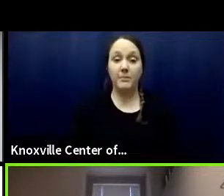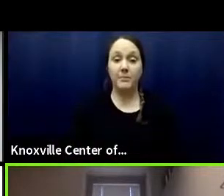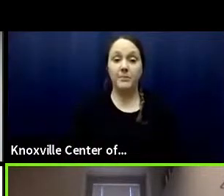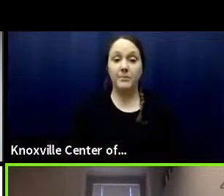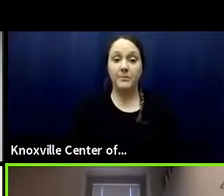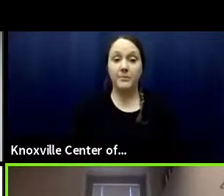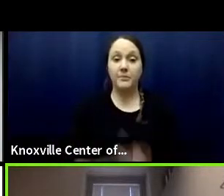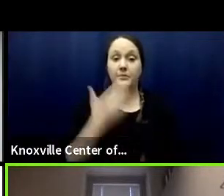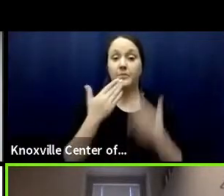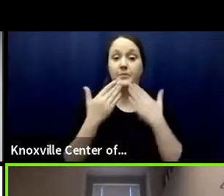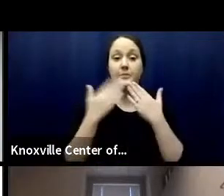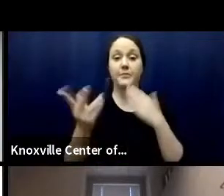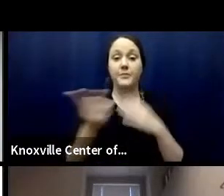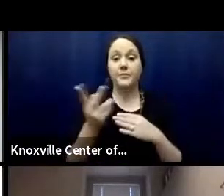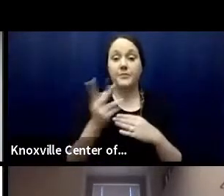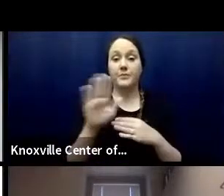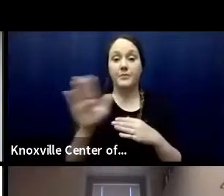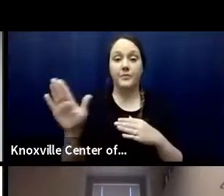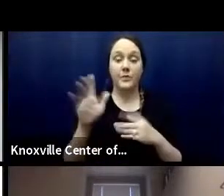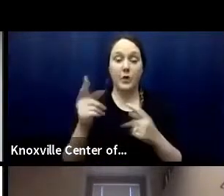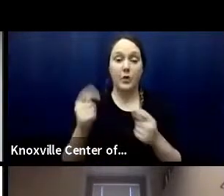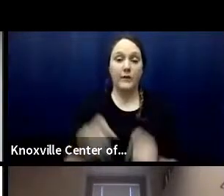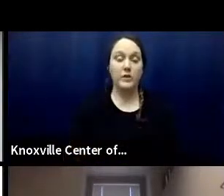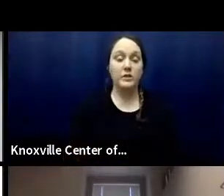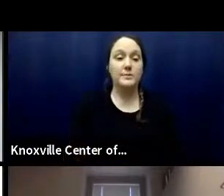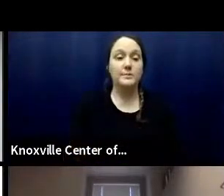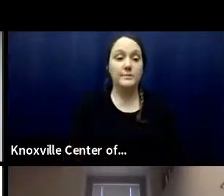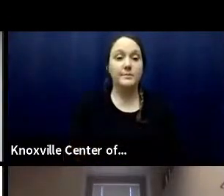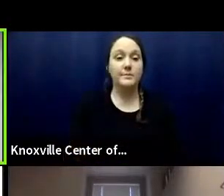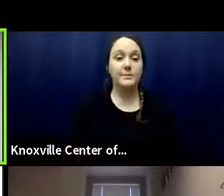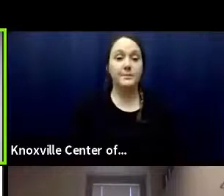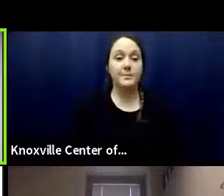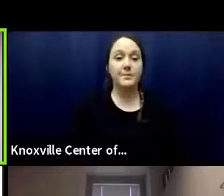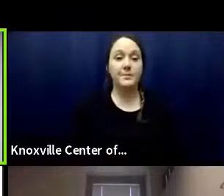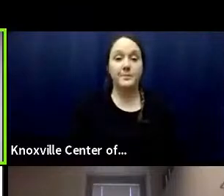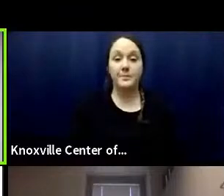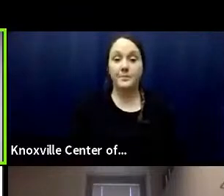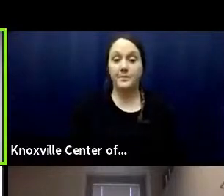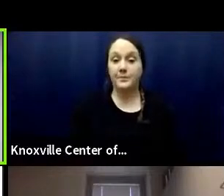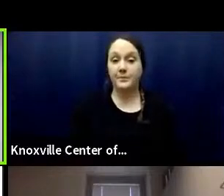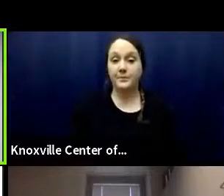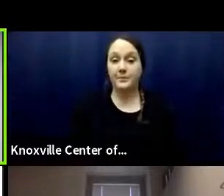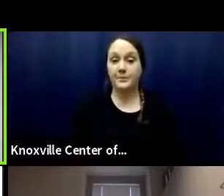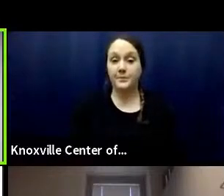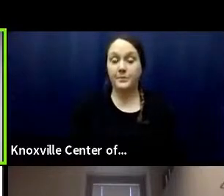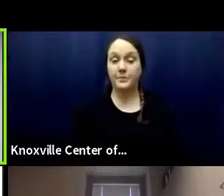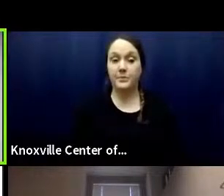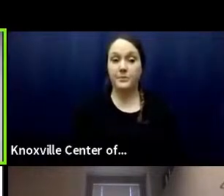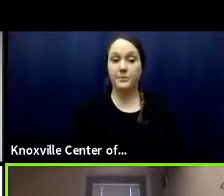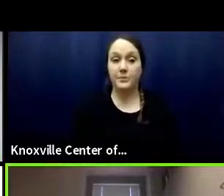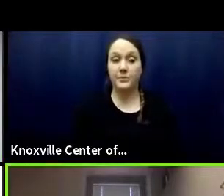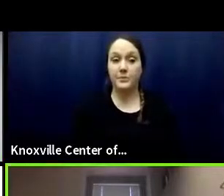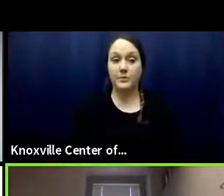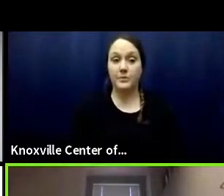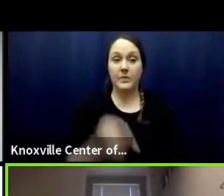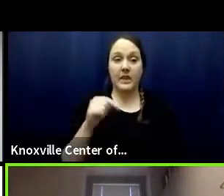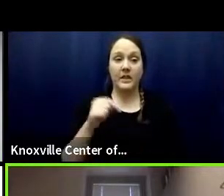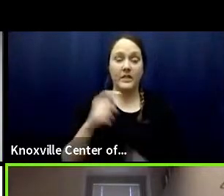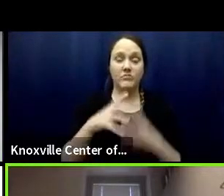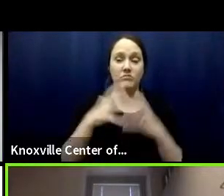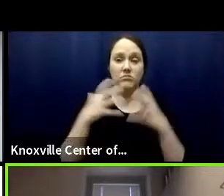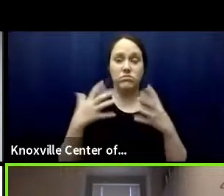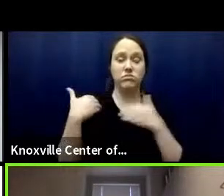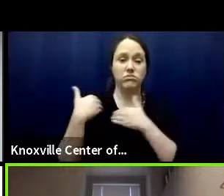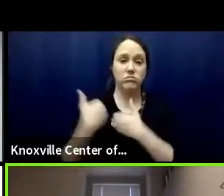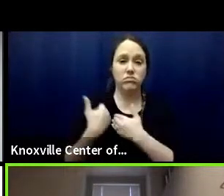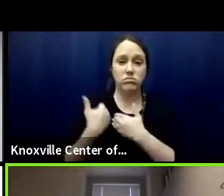If not, thank you all for your efforts. Thank you all. Oh, this is a Herculean task, and thank